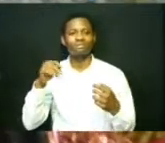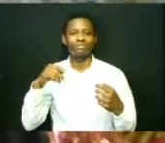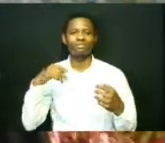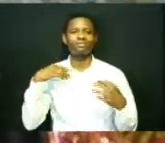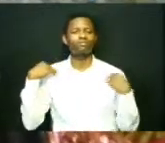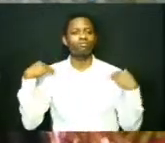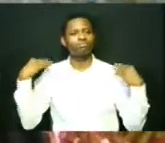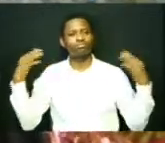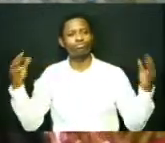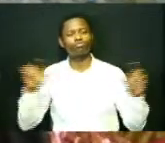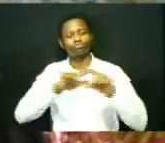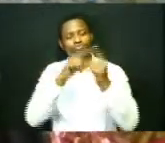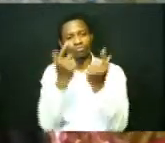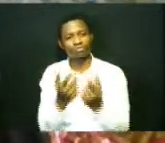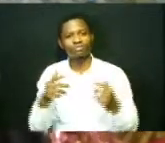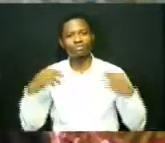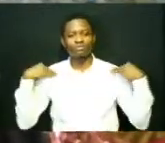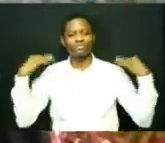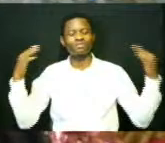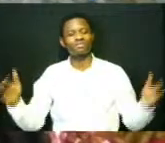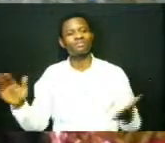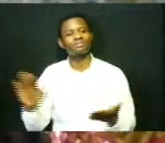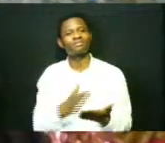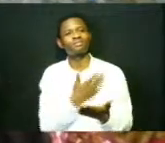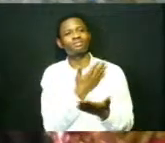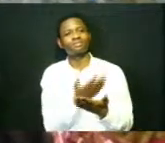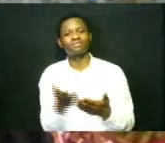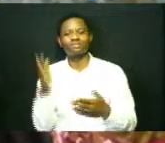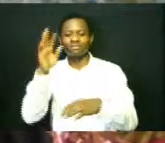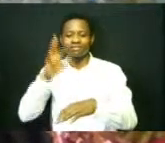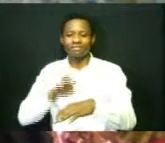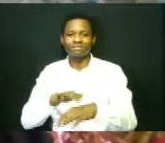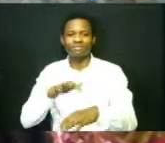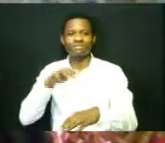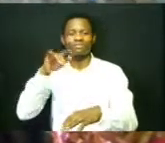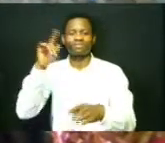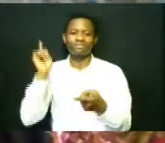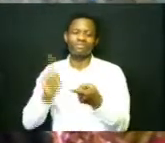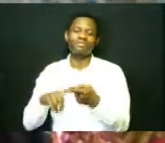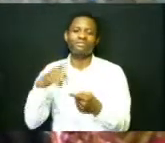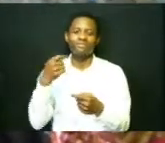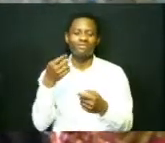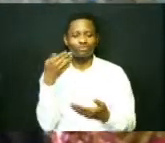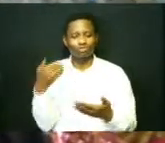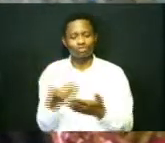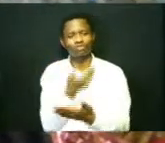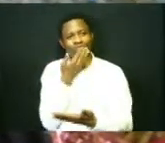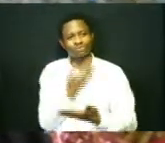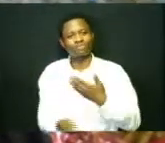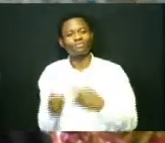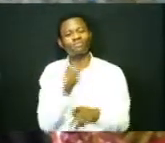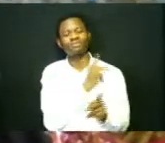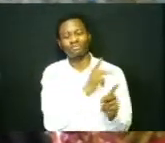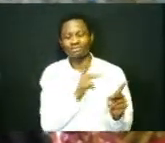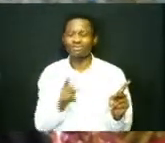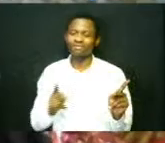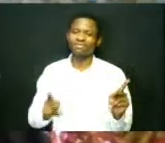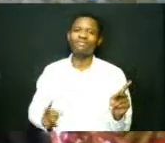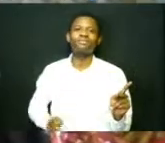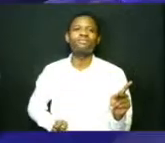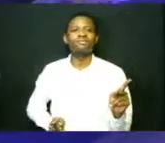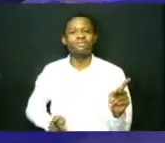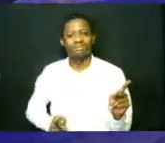herald angels sing. Glory to the newborn